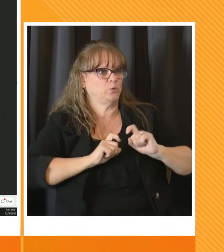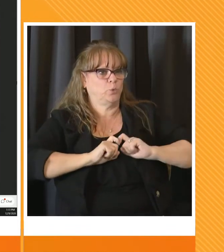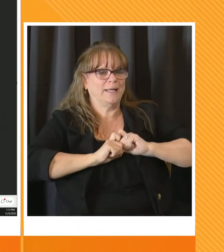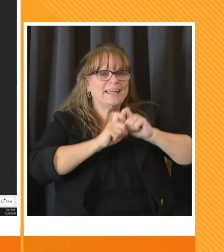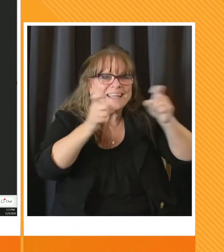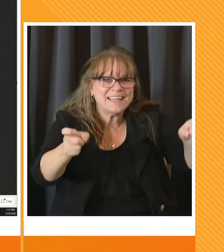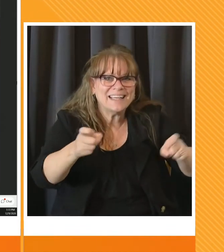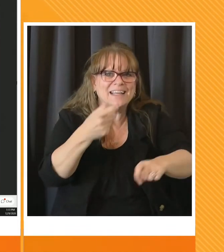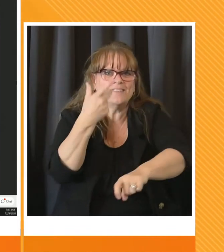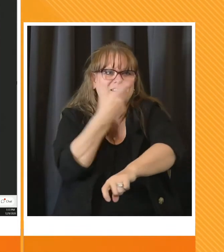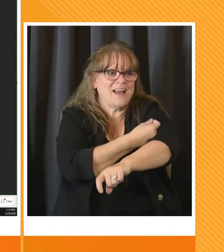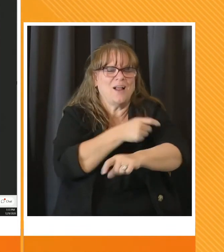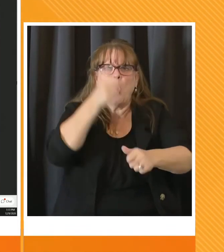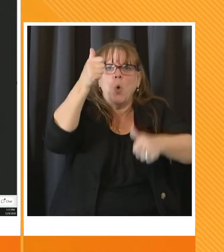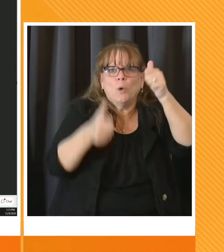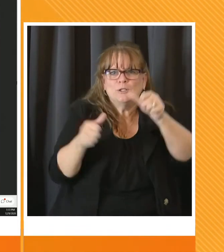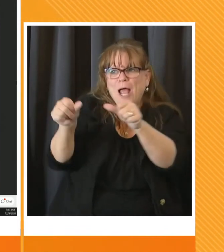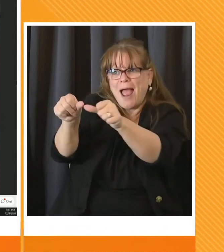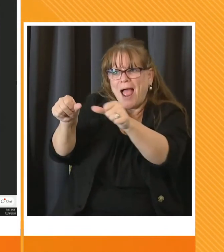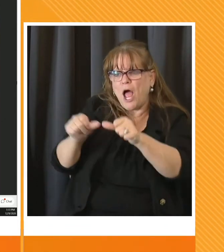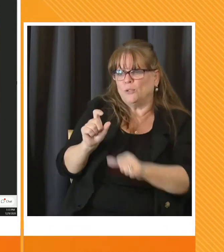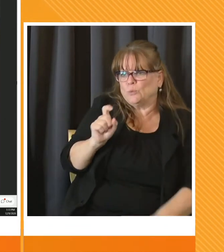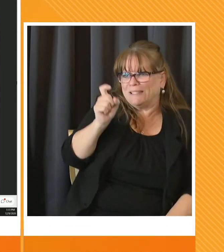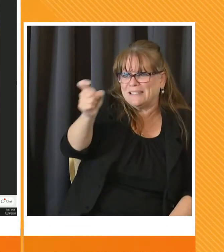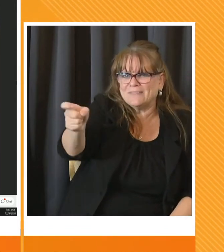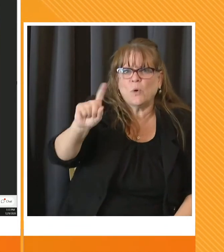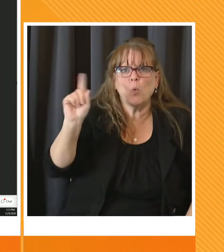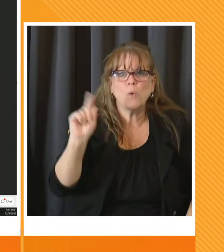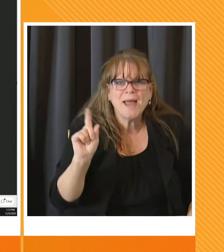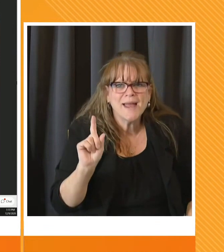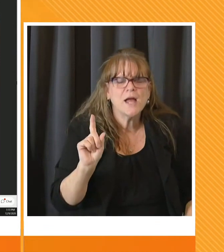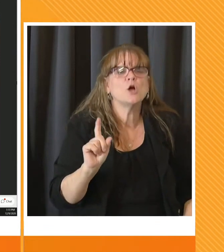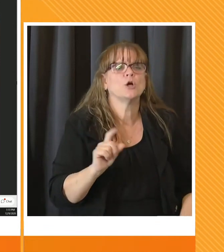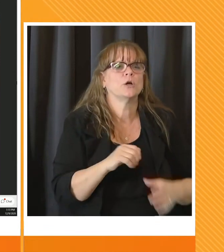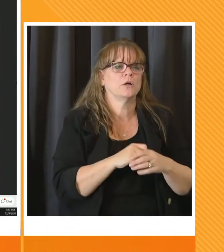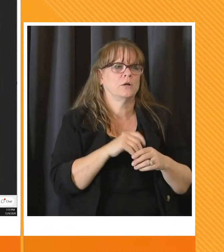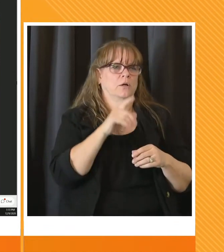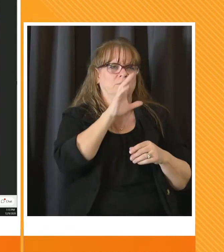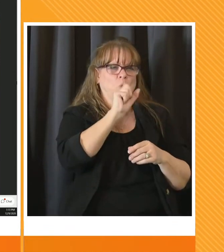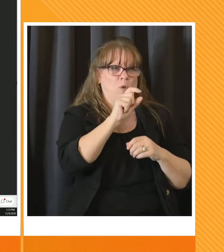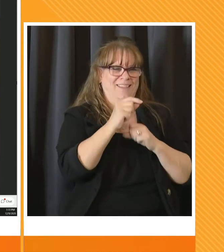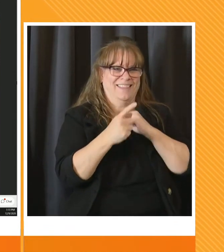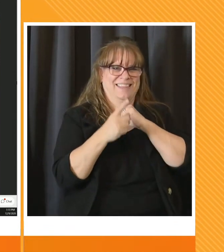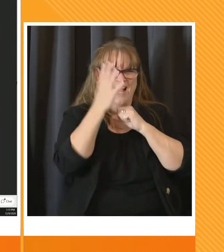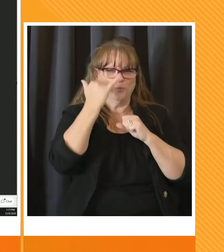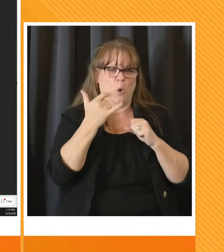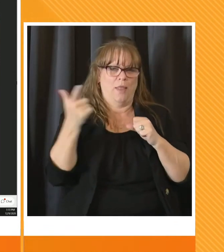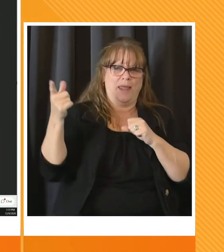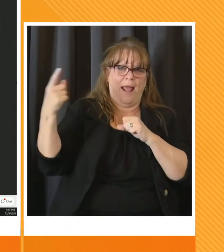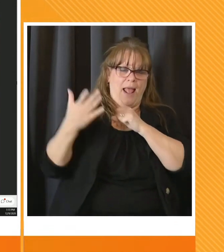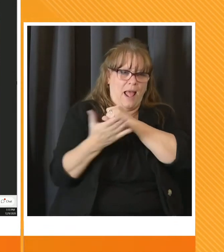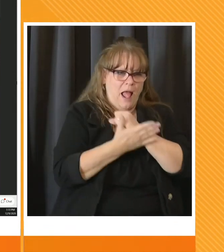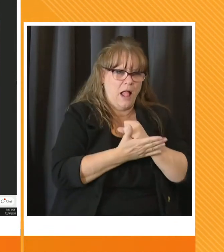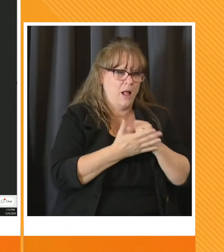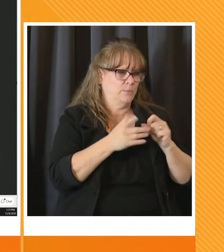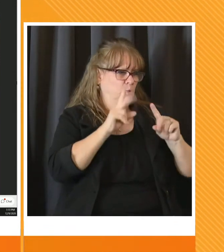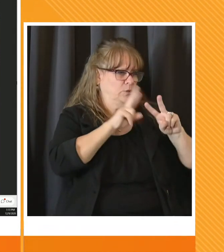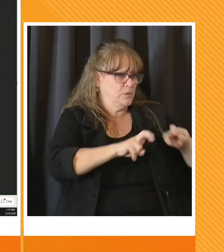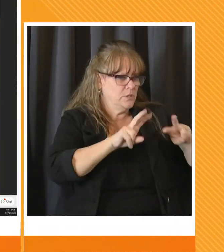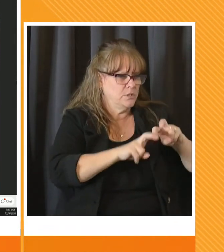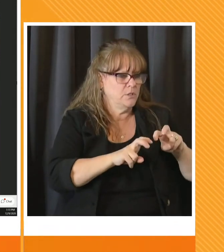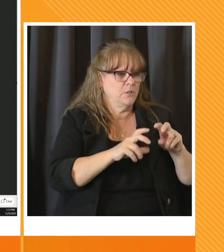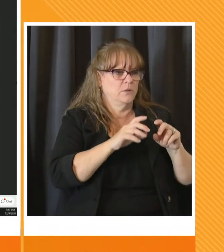will also provide technical assistance and guidance to our local public health partners, and we'll track and report daily use